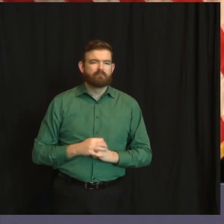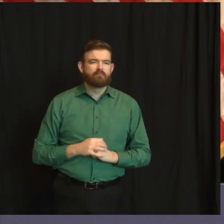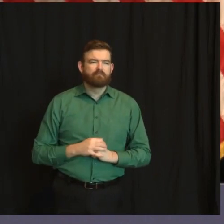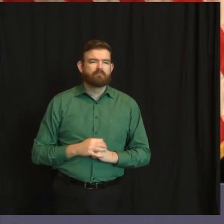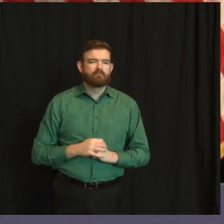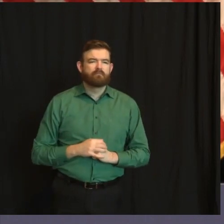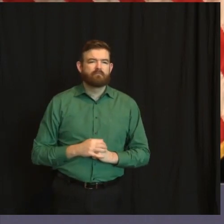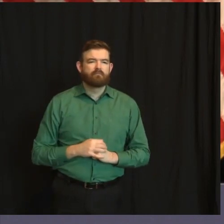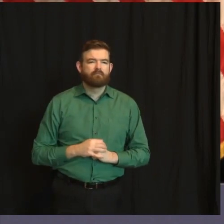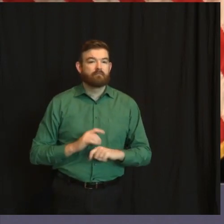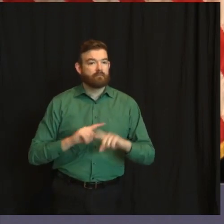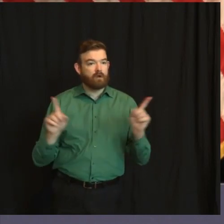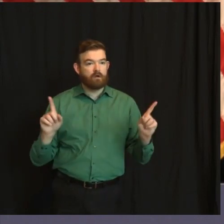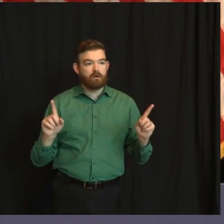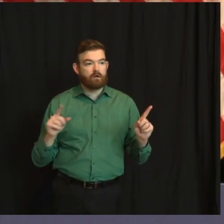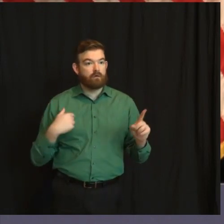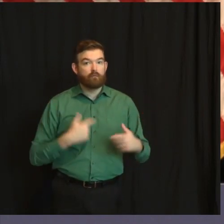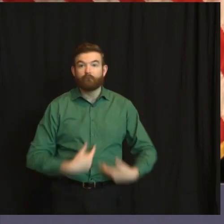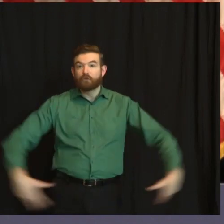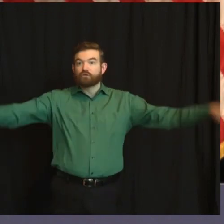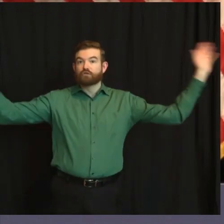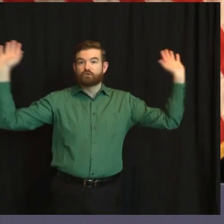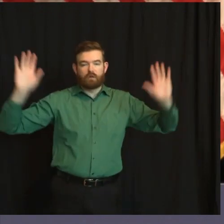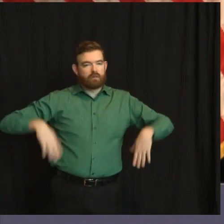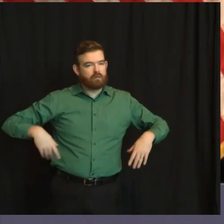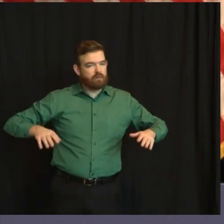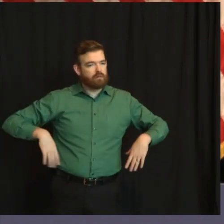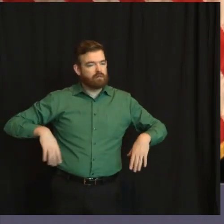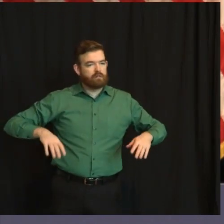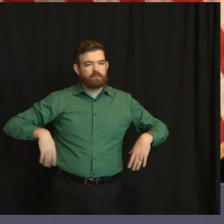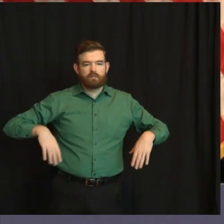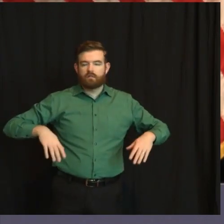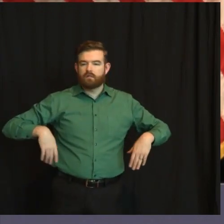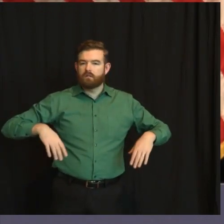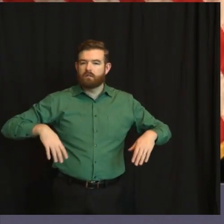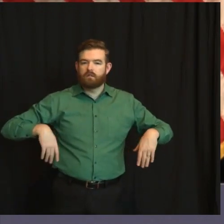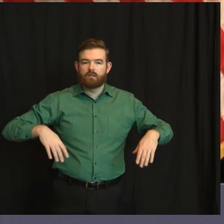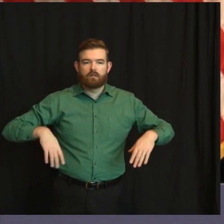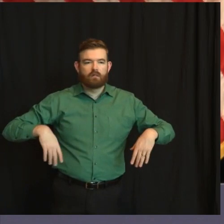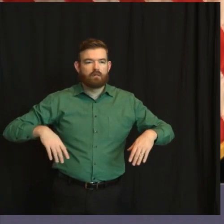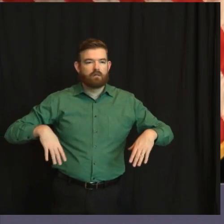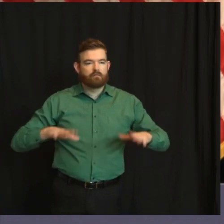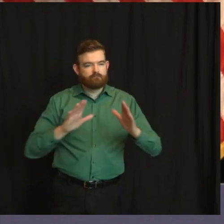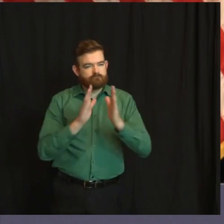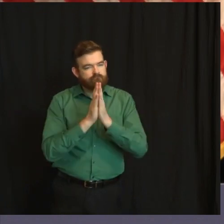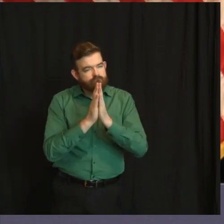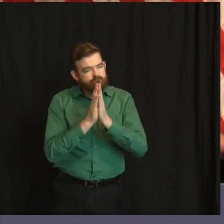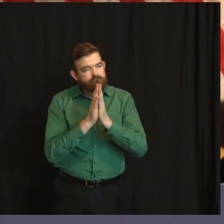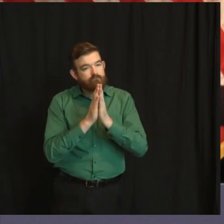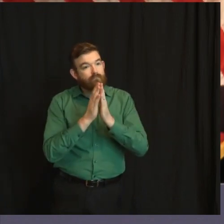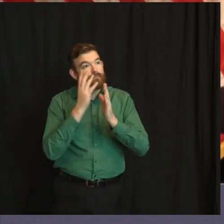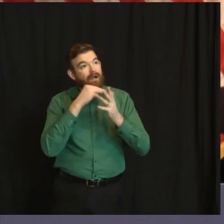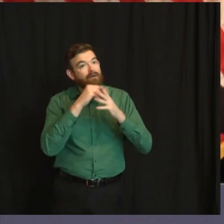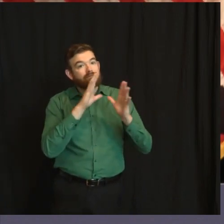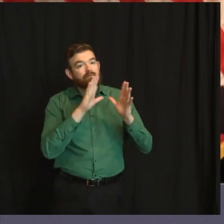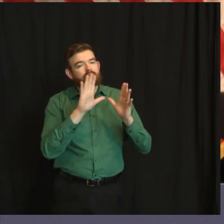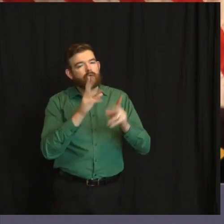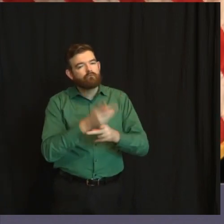are not out of the woods yet. We are not home, folks. So please, particularly on a day as beautiful as this, stay the course.